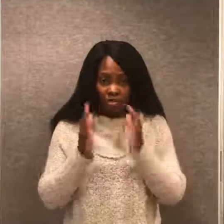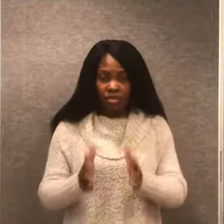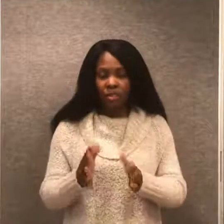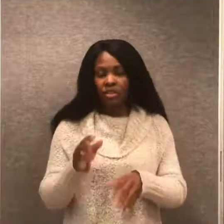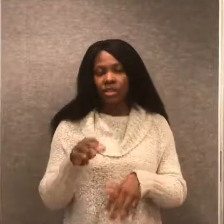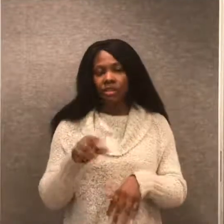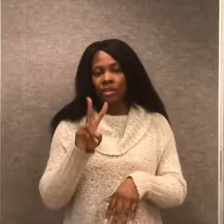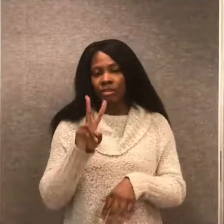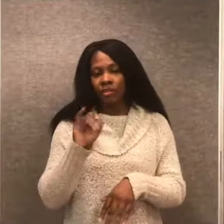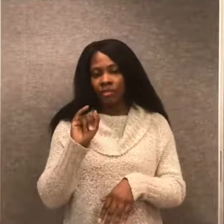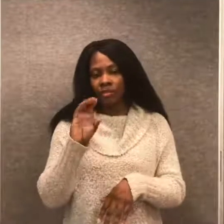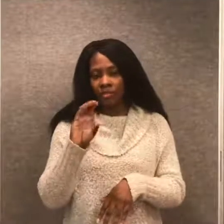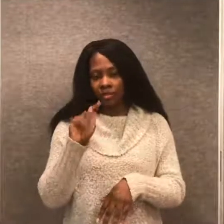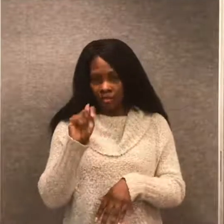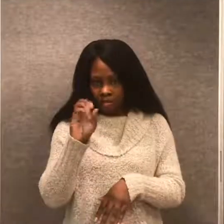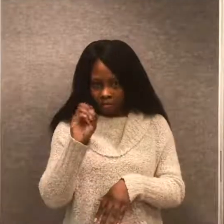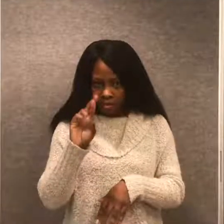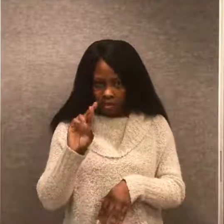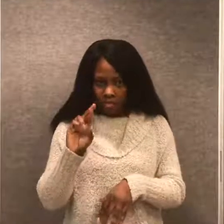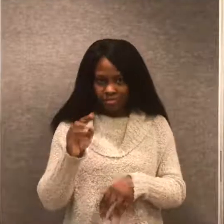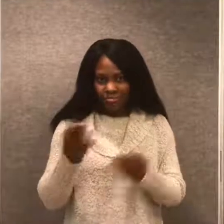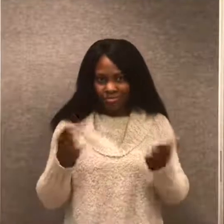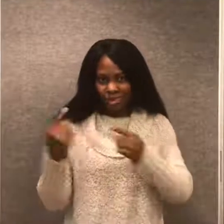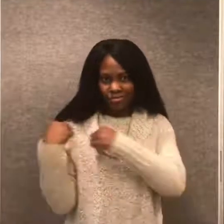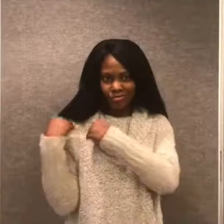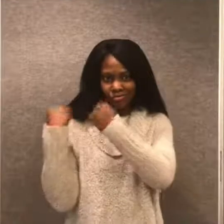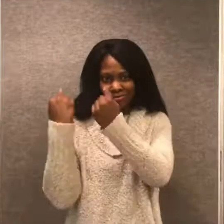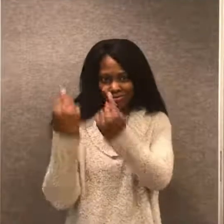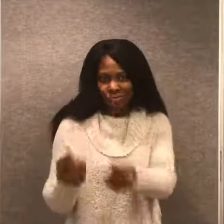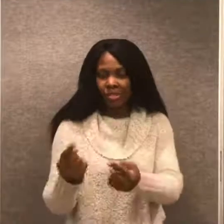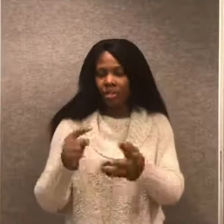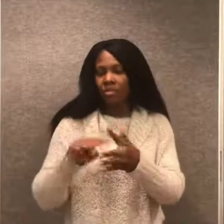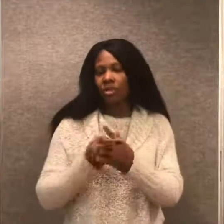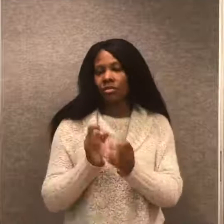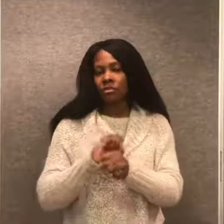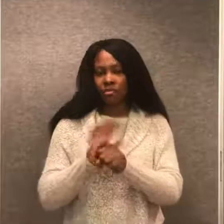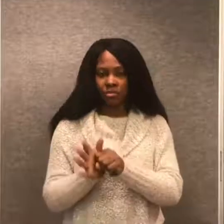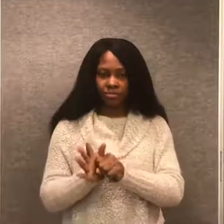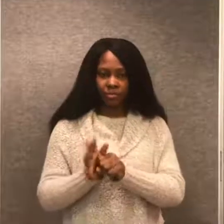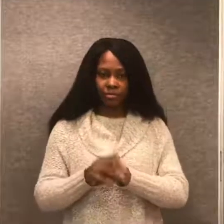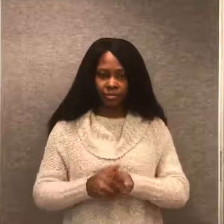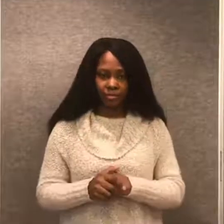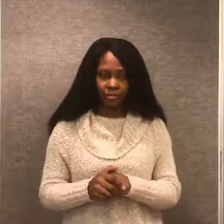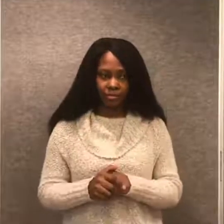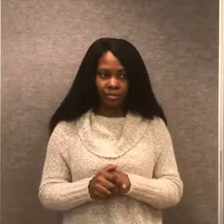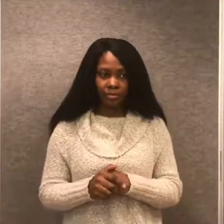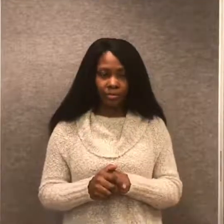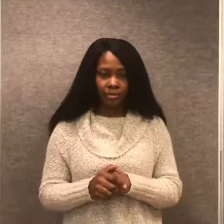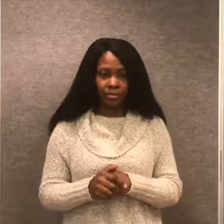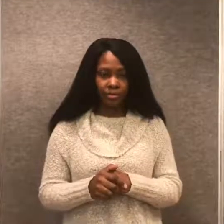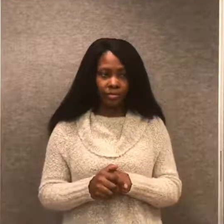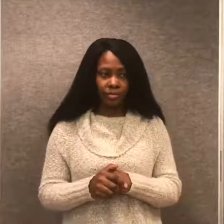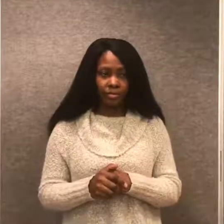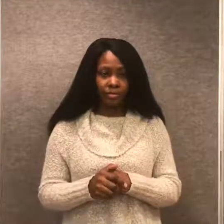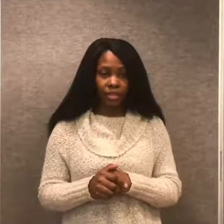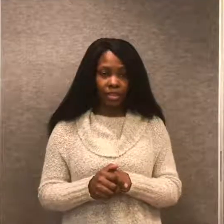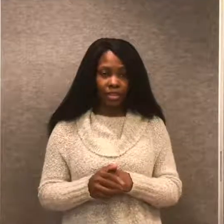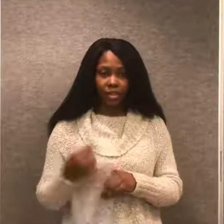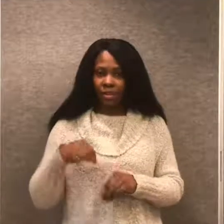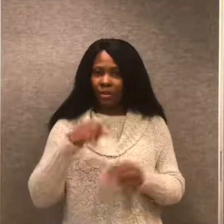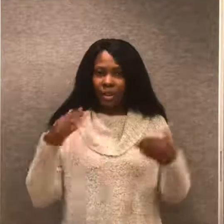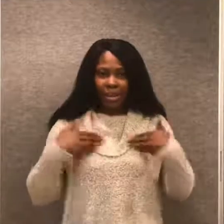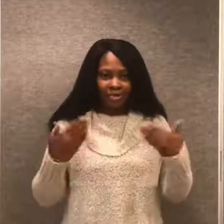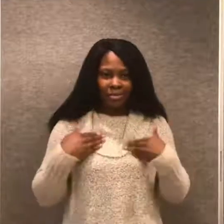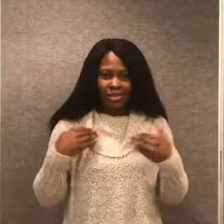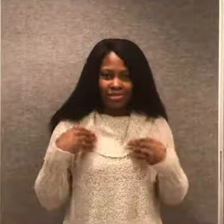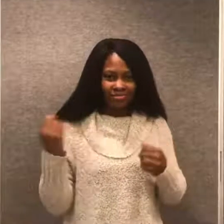Cote, who has also been in the forefront of this COVID-19. So again, we're just so happy that all